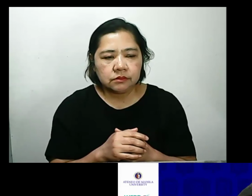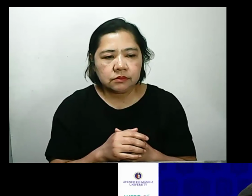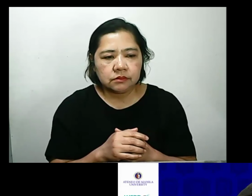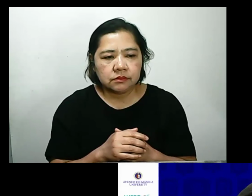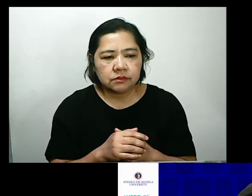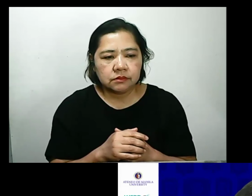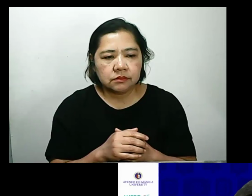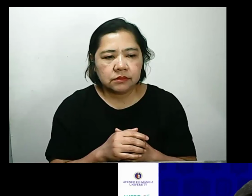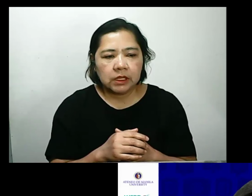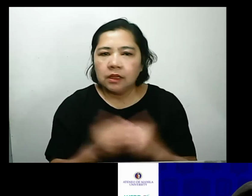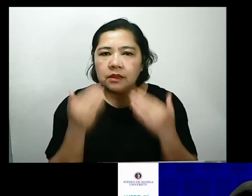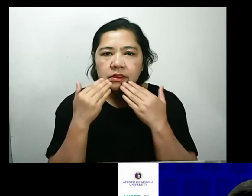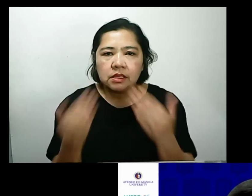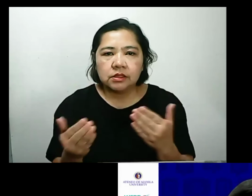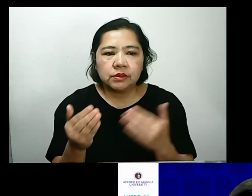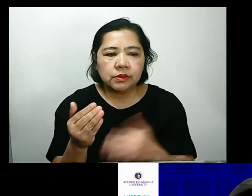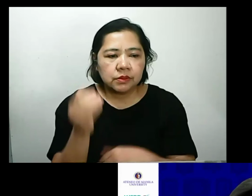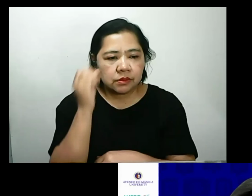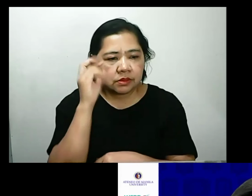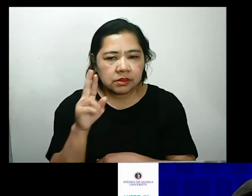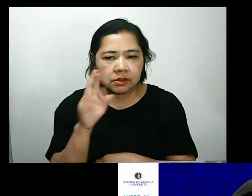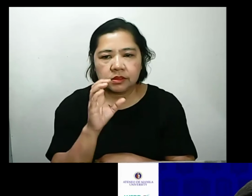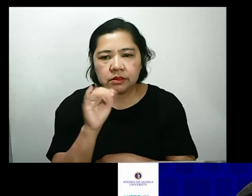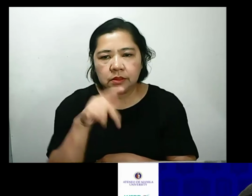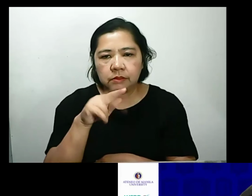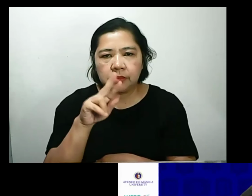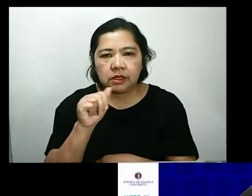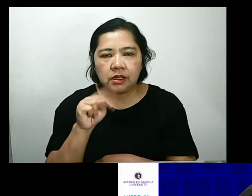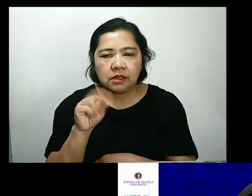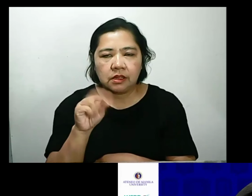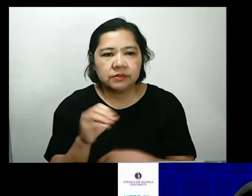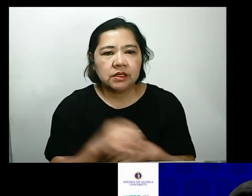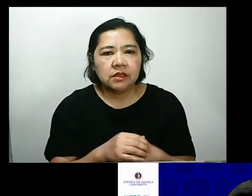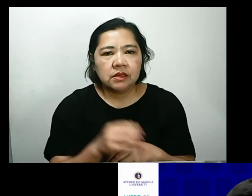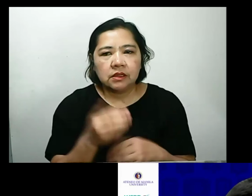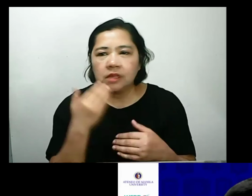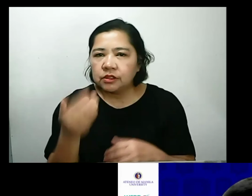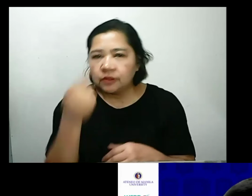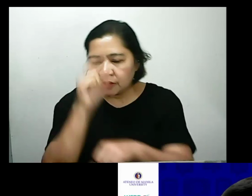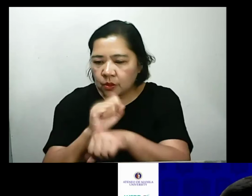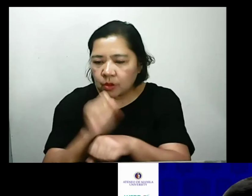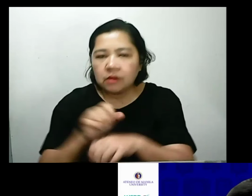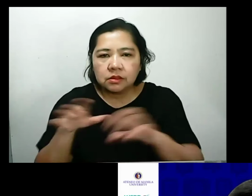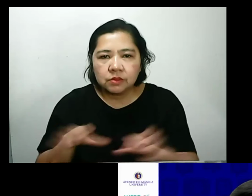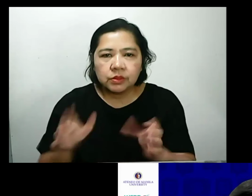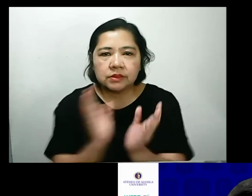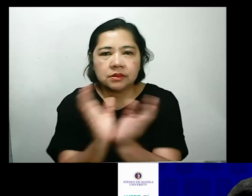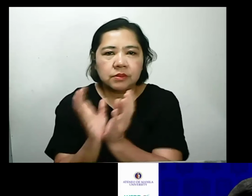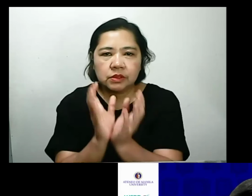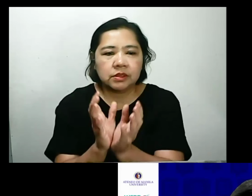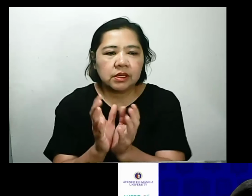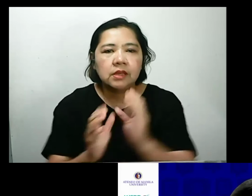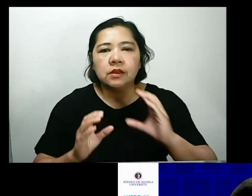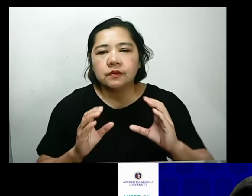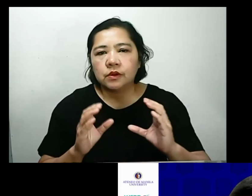Thank you so much, Sir Cipriano, and thank you also for the work that you're doing in your community and the community reporters for stories